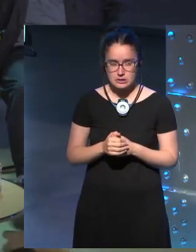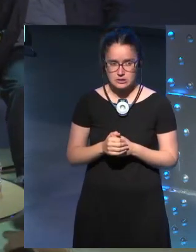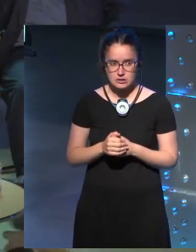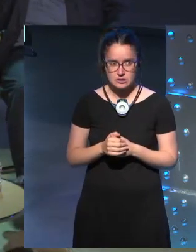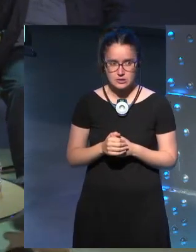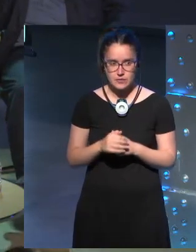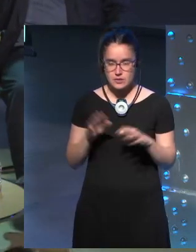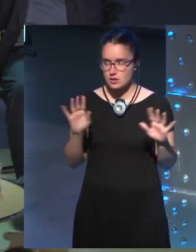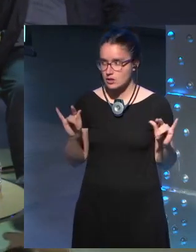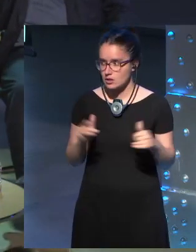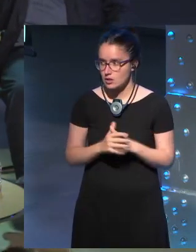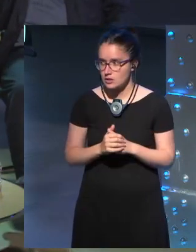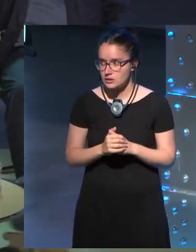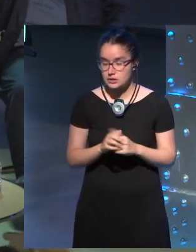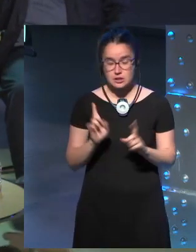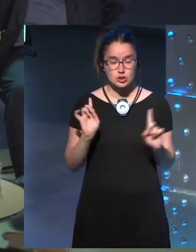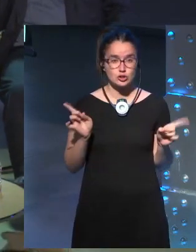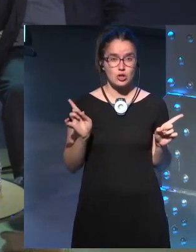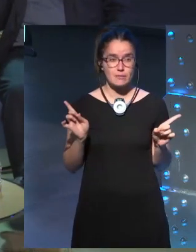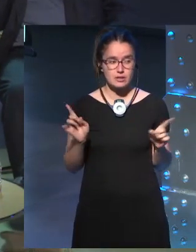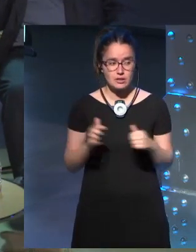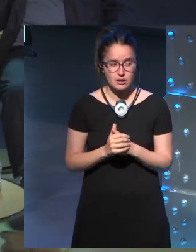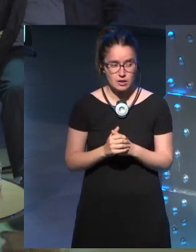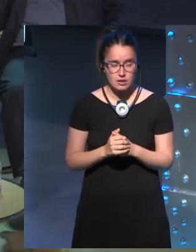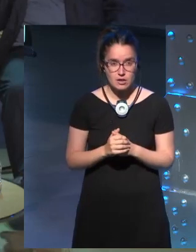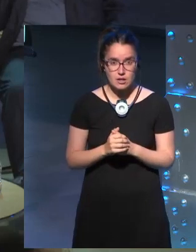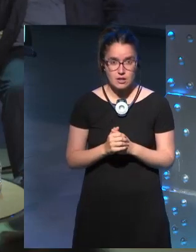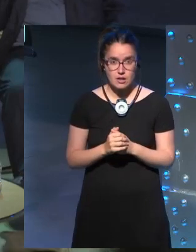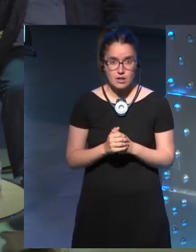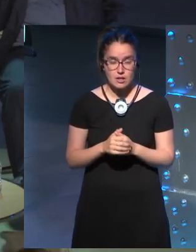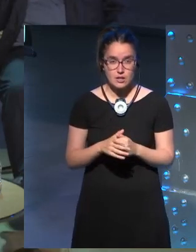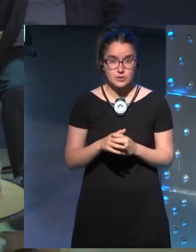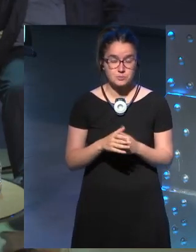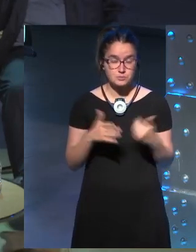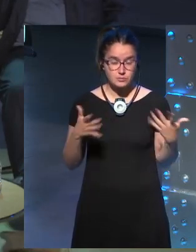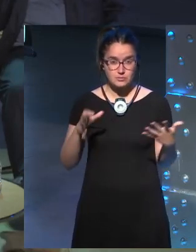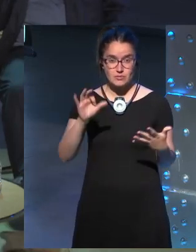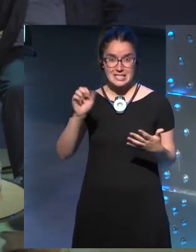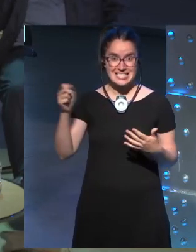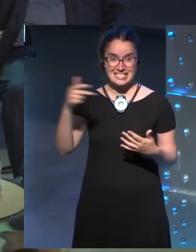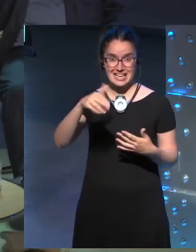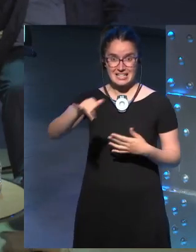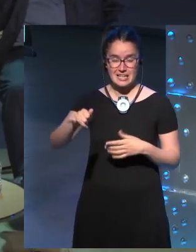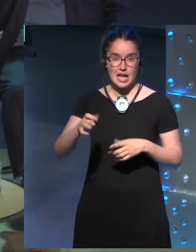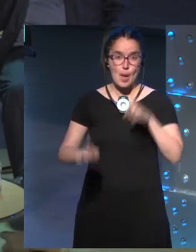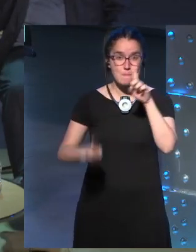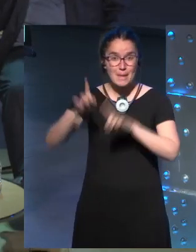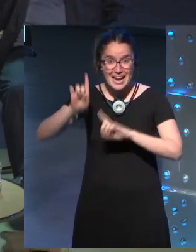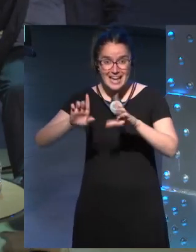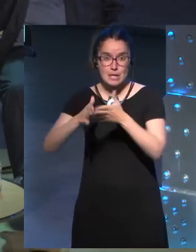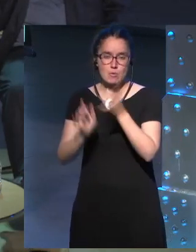Okay. Because I just on a. And that seems to me, Arrigo Sacchi and Milan's a very interesting thing to think about because he was